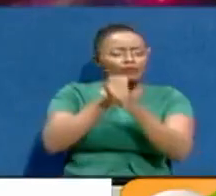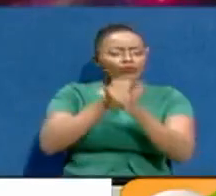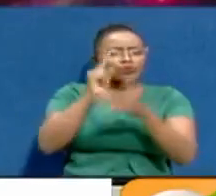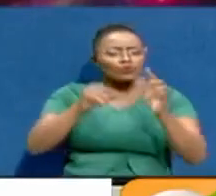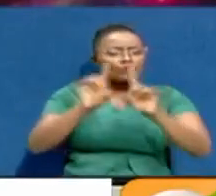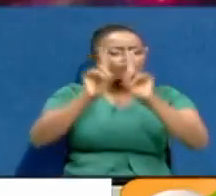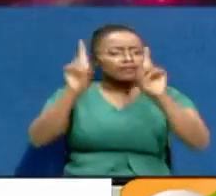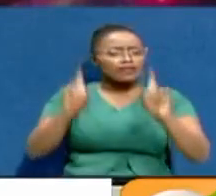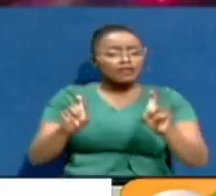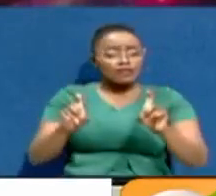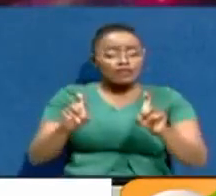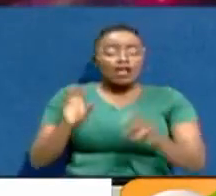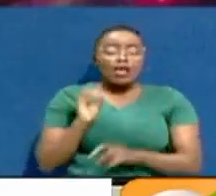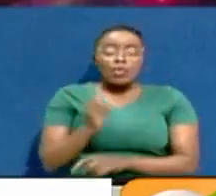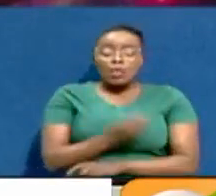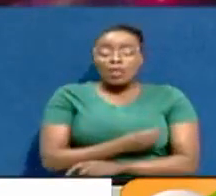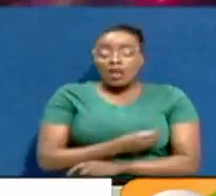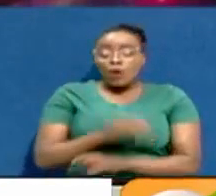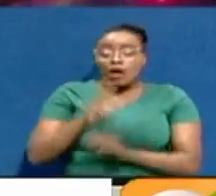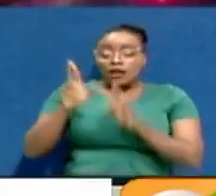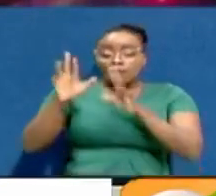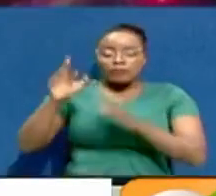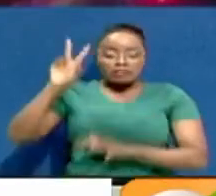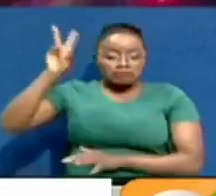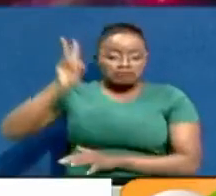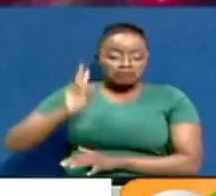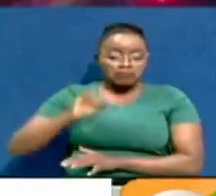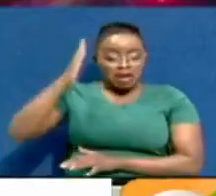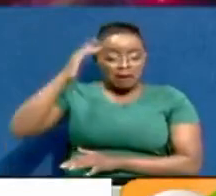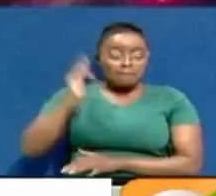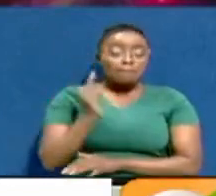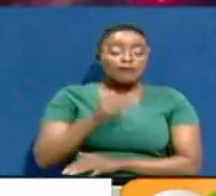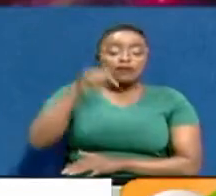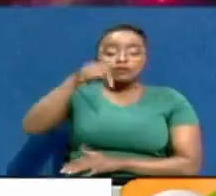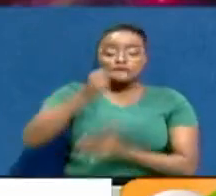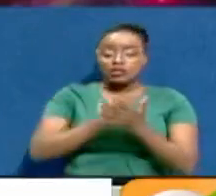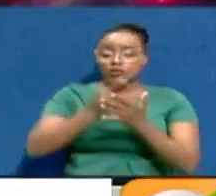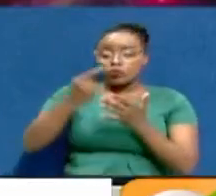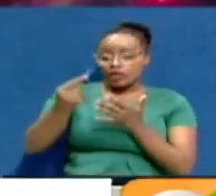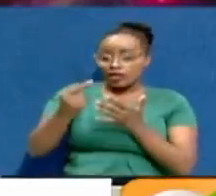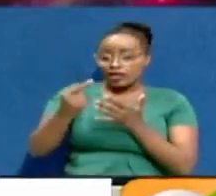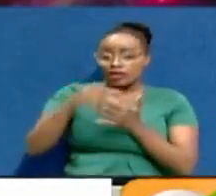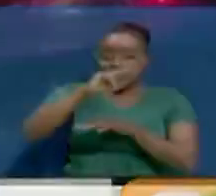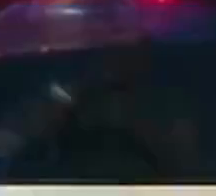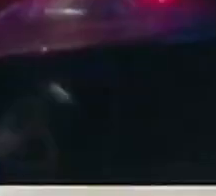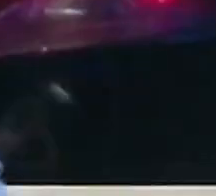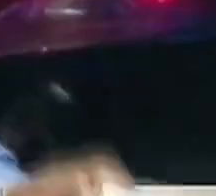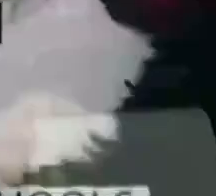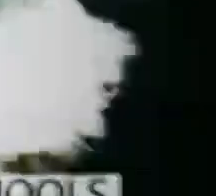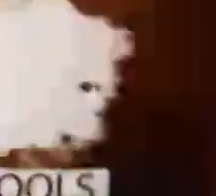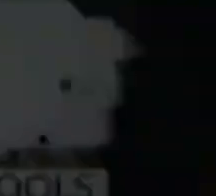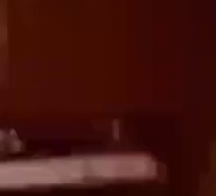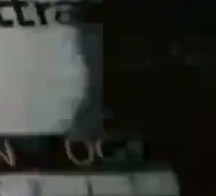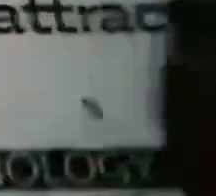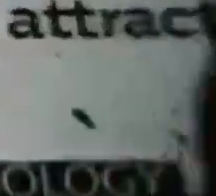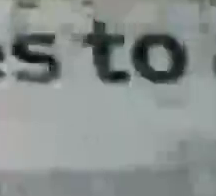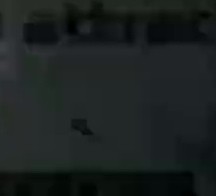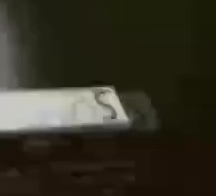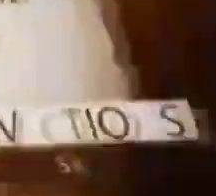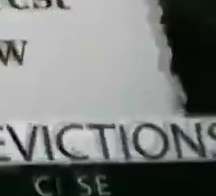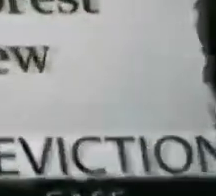it? Our very own Victoria Ruby Dewey reminds us on this week's National Reminder.